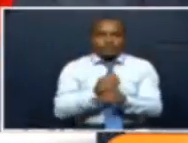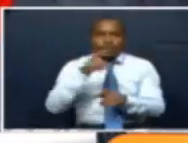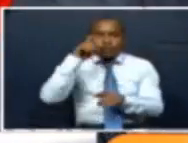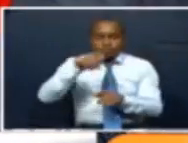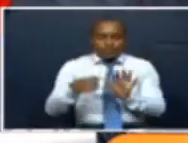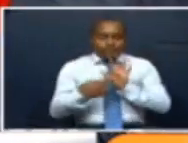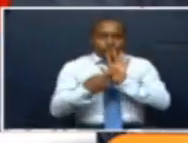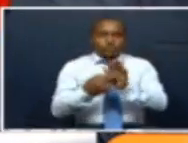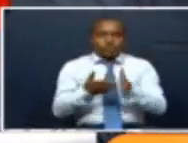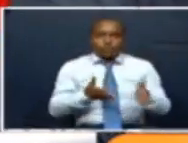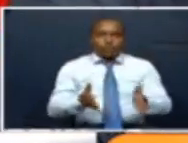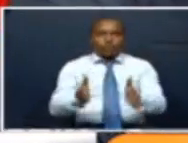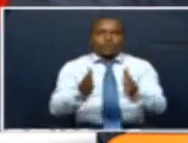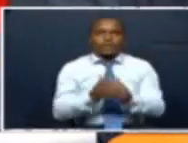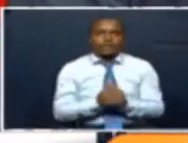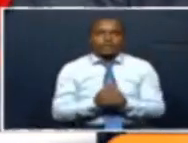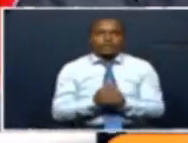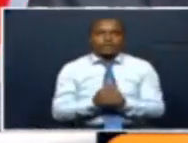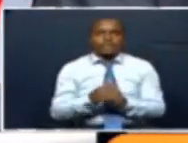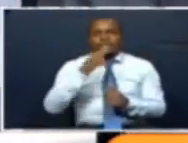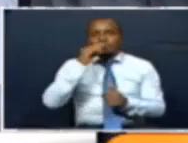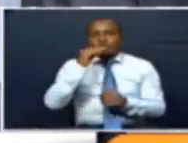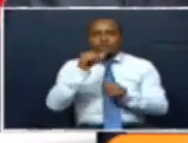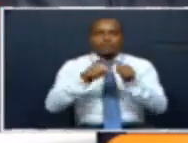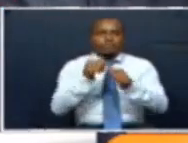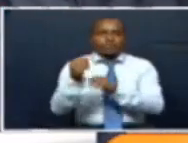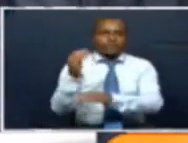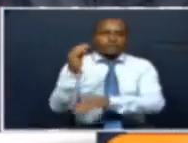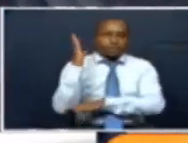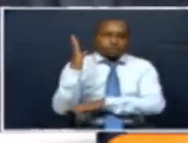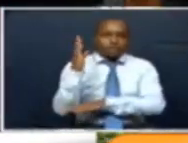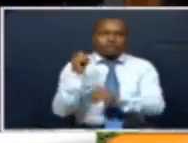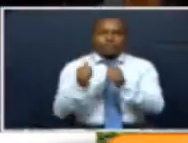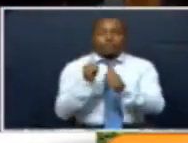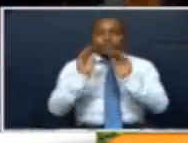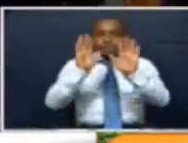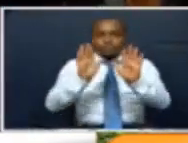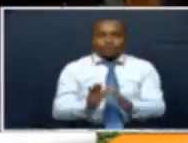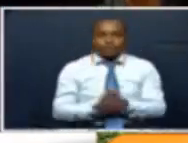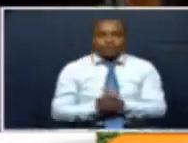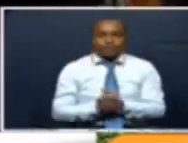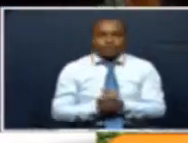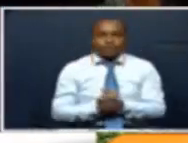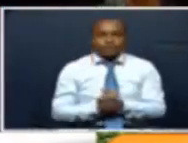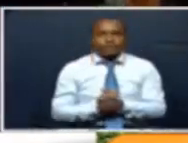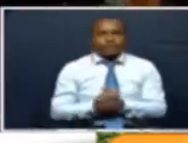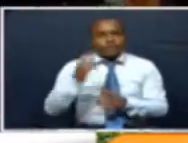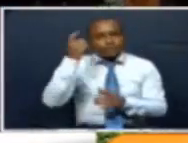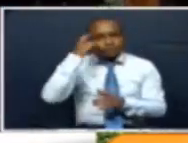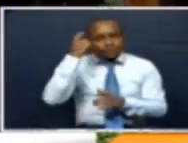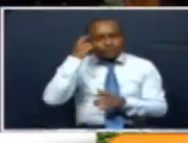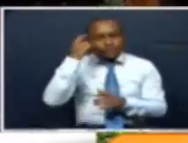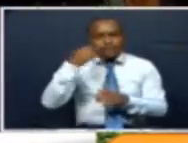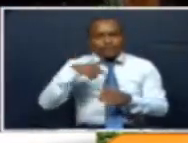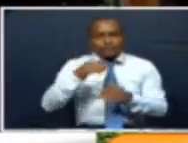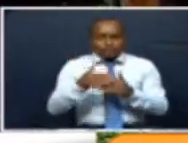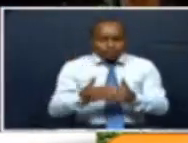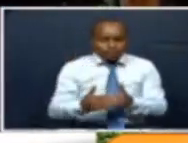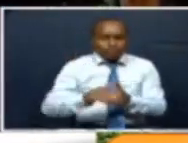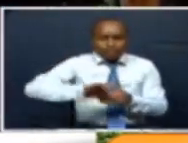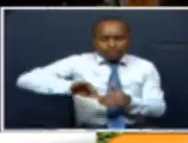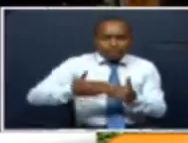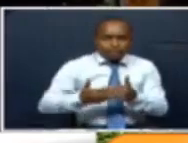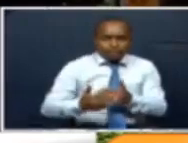way. That's the direction. He has spoken about the security, which is very critical. In the remainder of his tenure, how he intends to provide